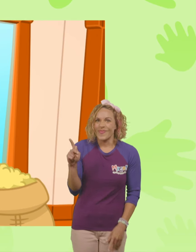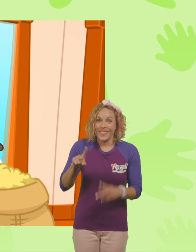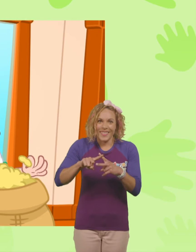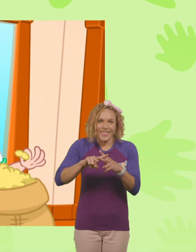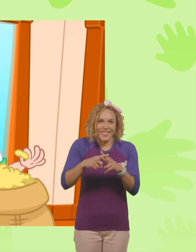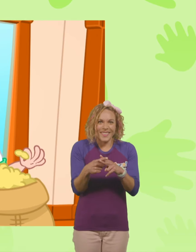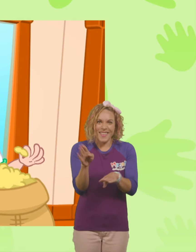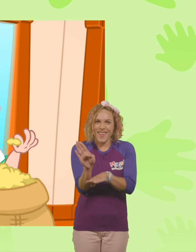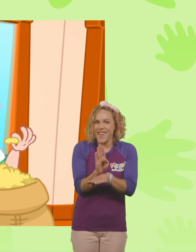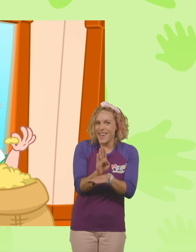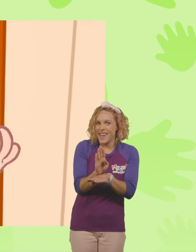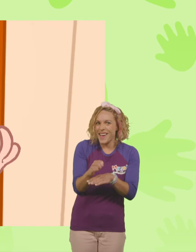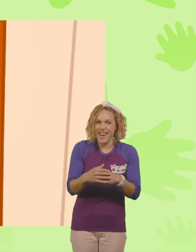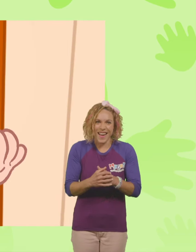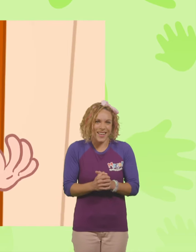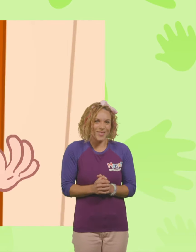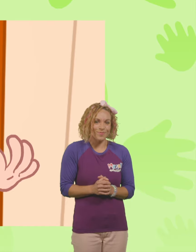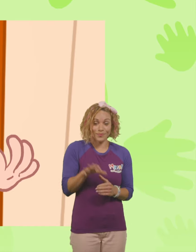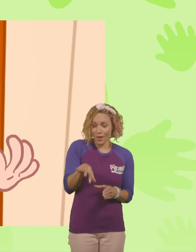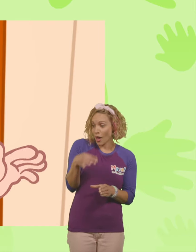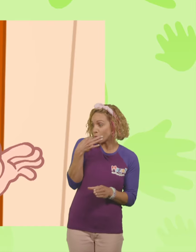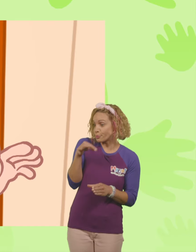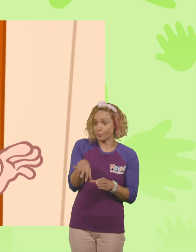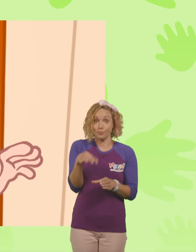Right. On to business, Jorn.